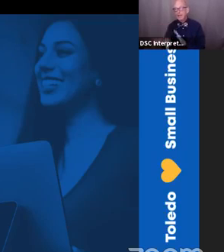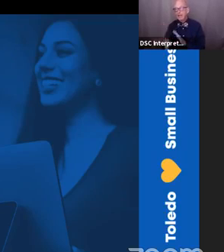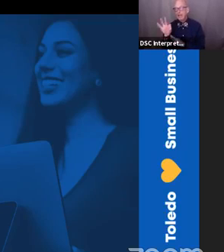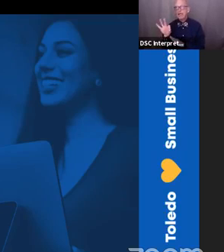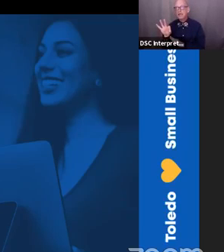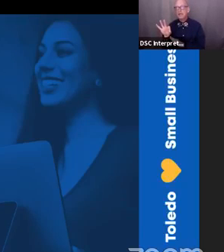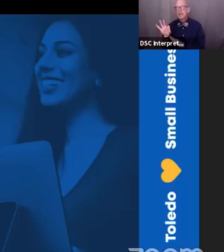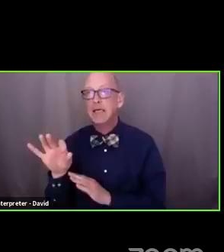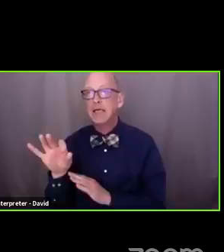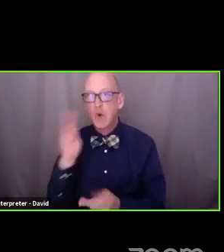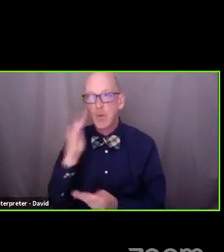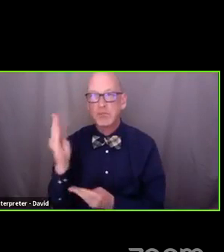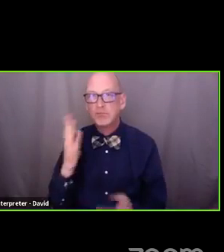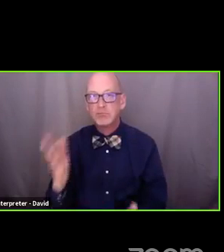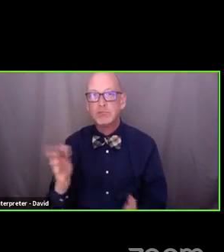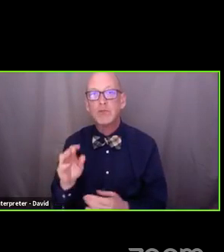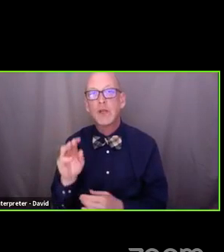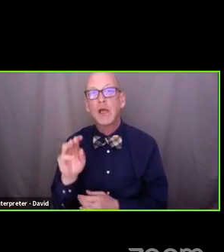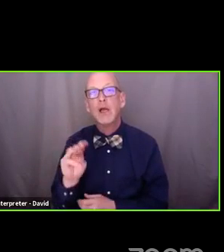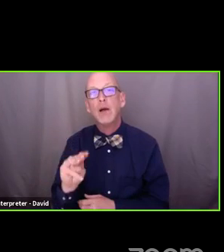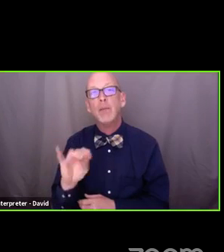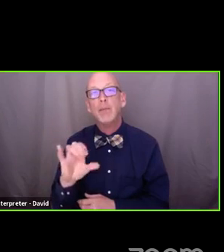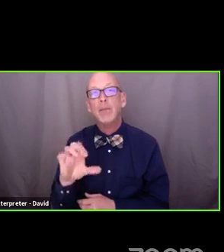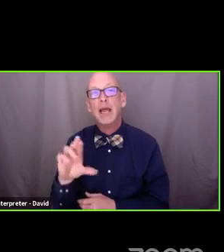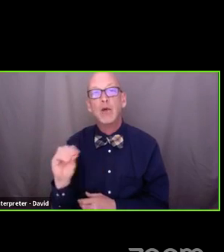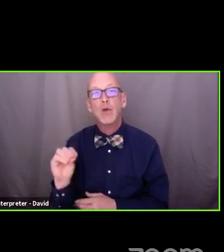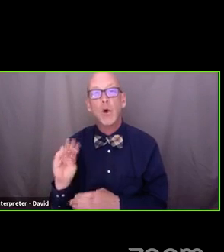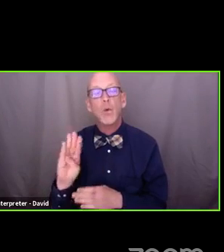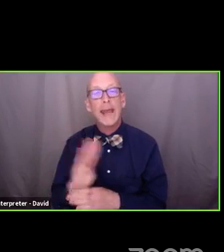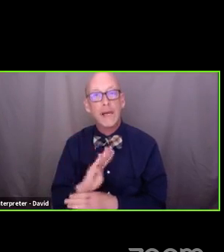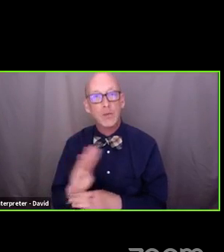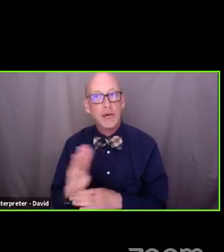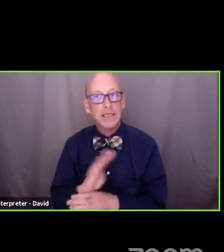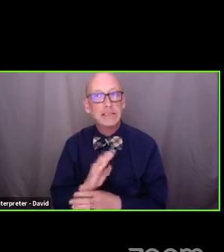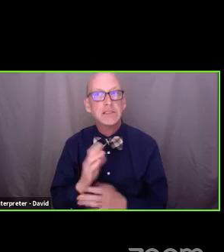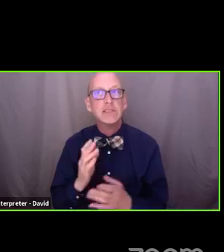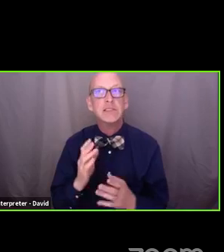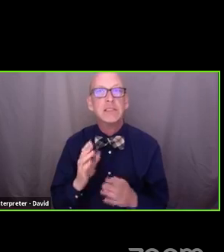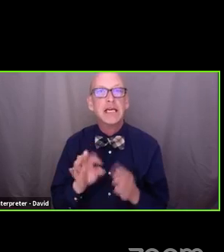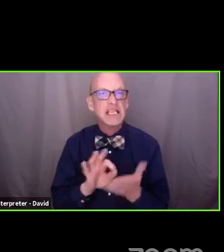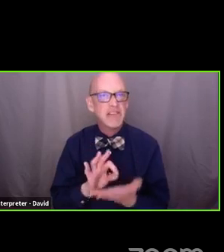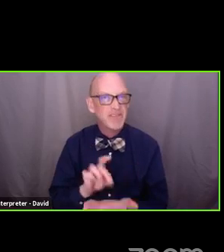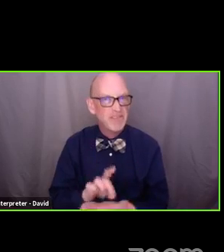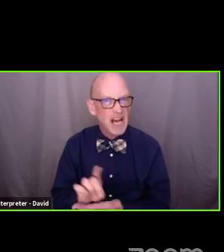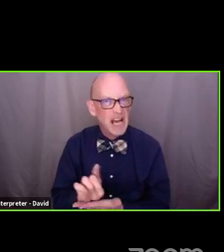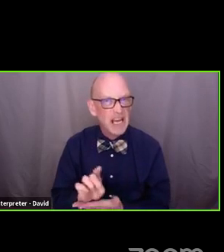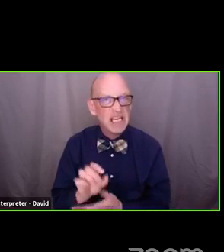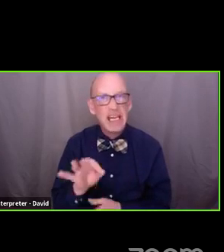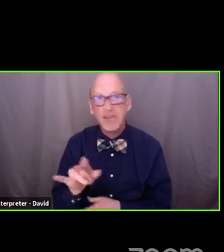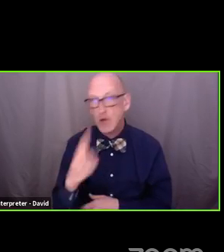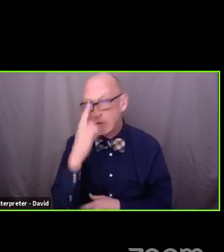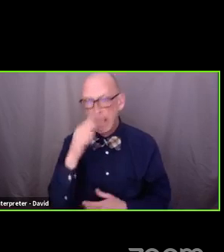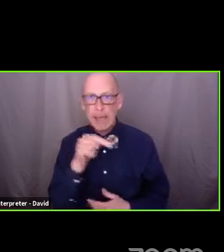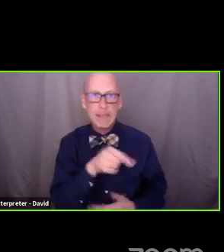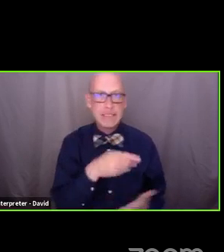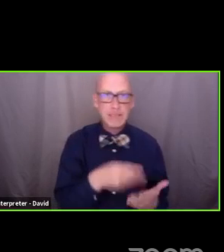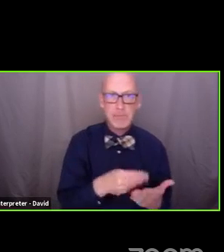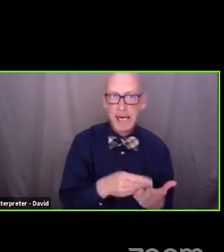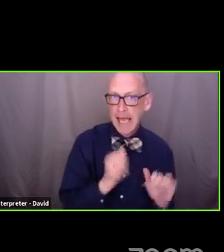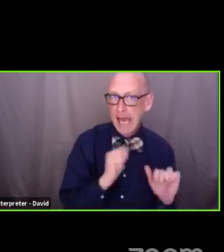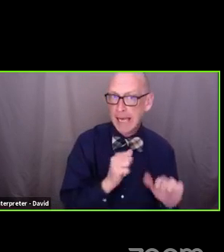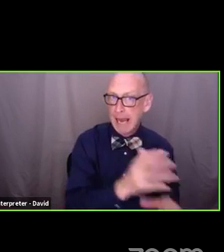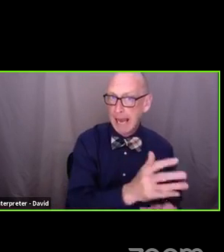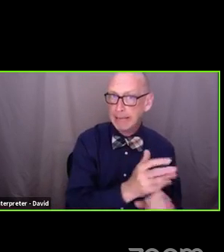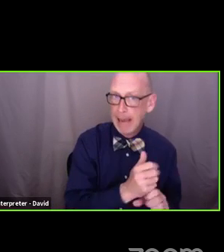be mindful of that. Micro enterprise is defined, just so you know, if you're thinking, is this money something that I can get my